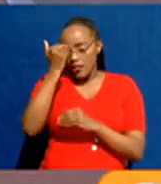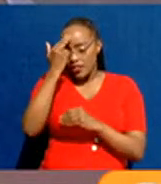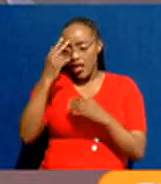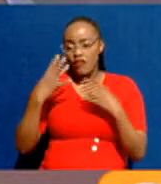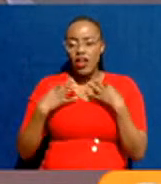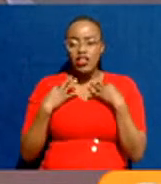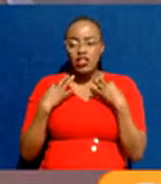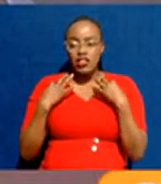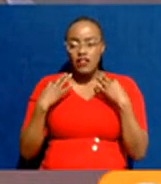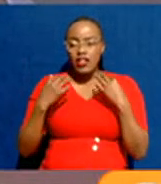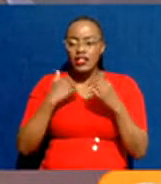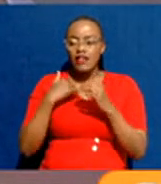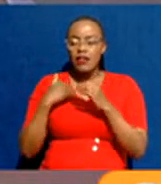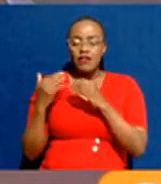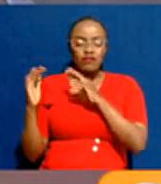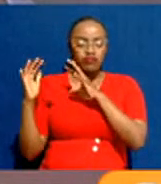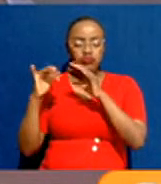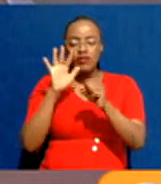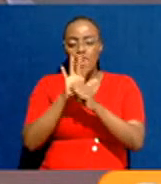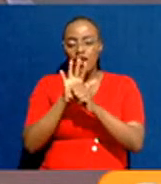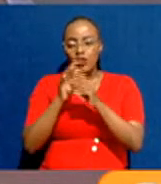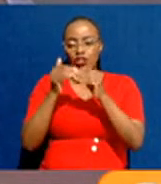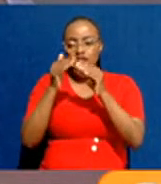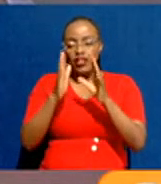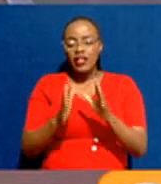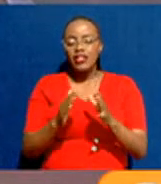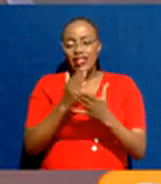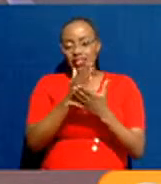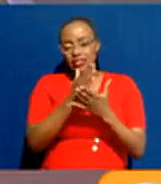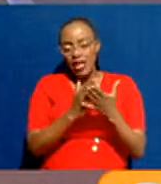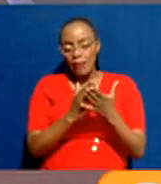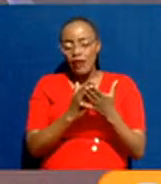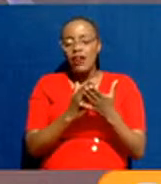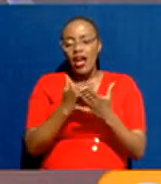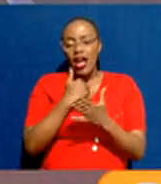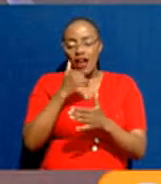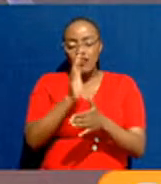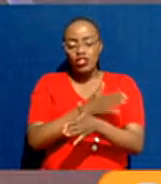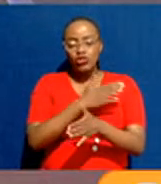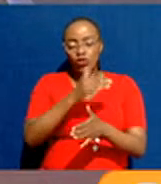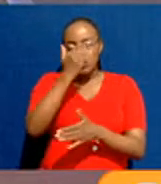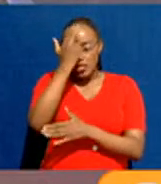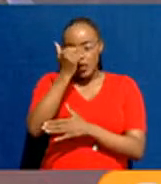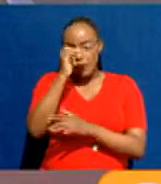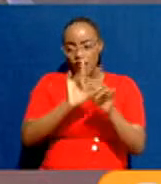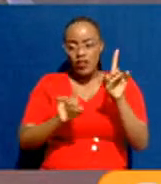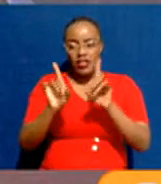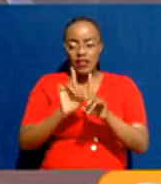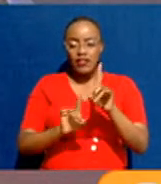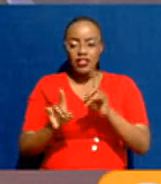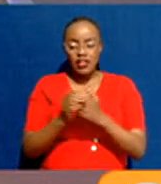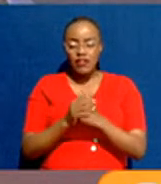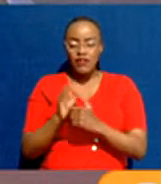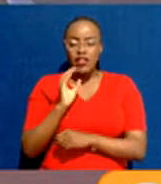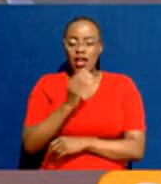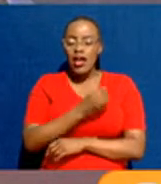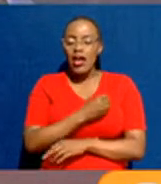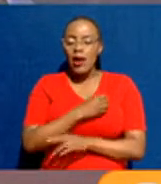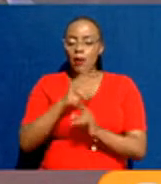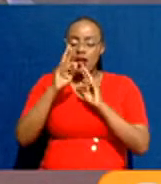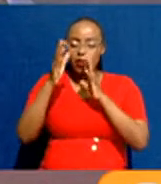regalia, led hundreds of guests in celebrating rich Maasai songs and dance. Our very own Hassan